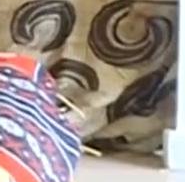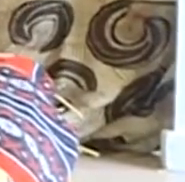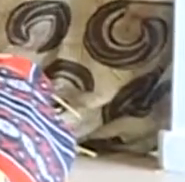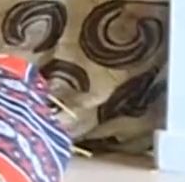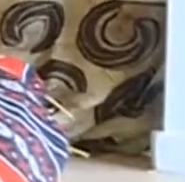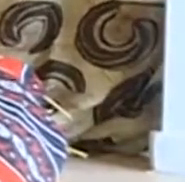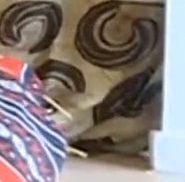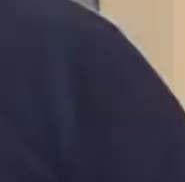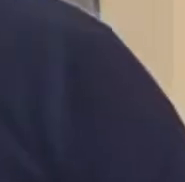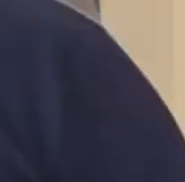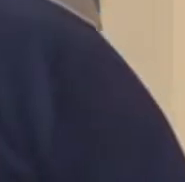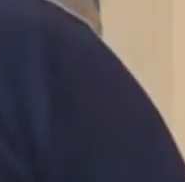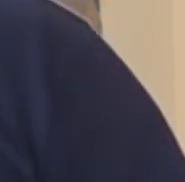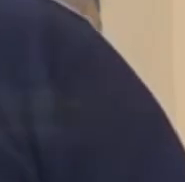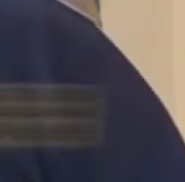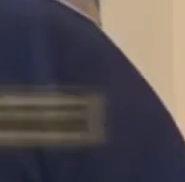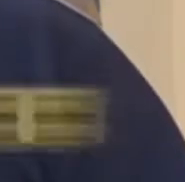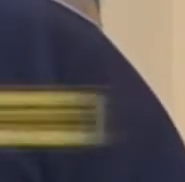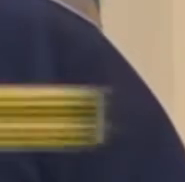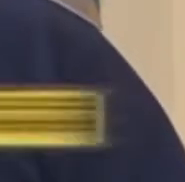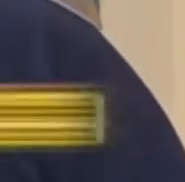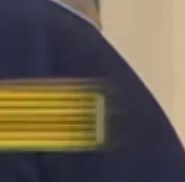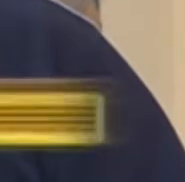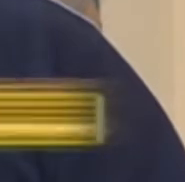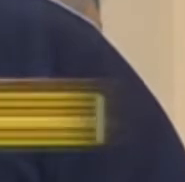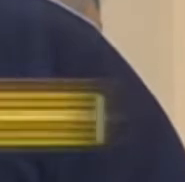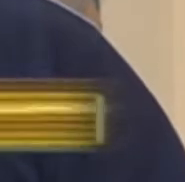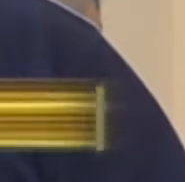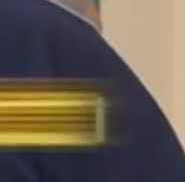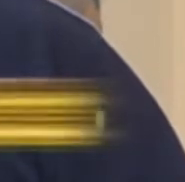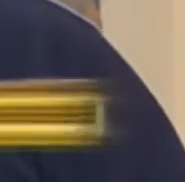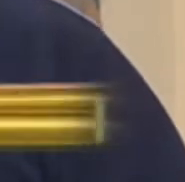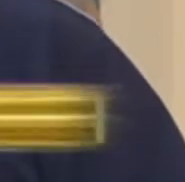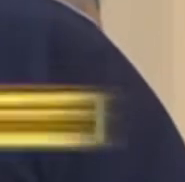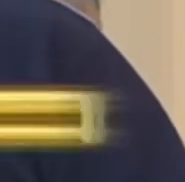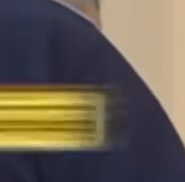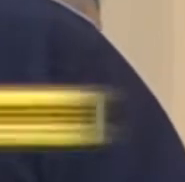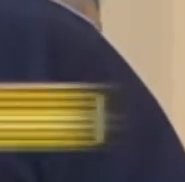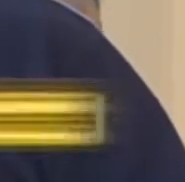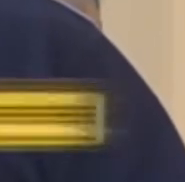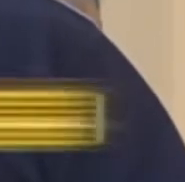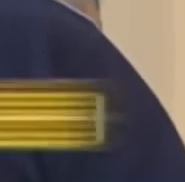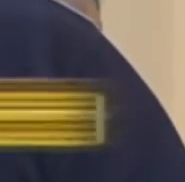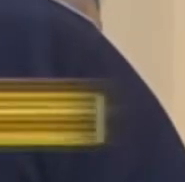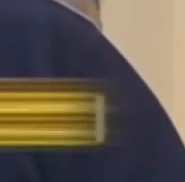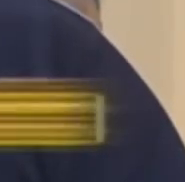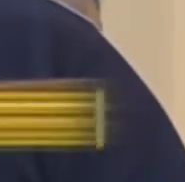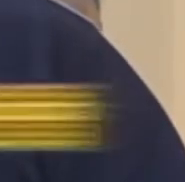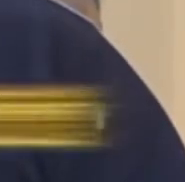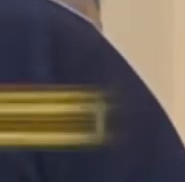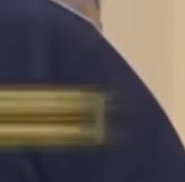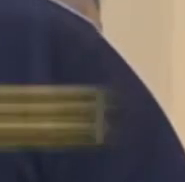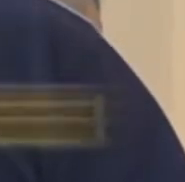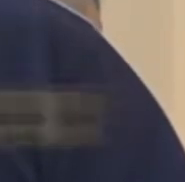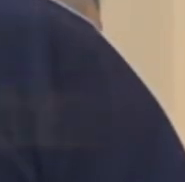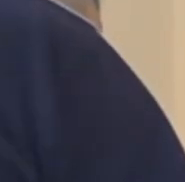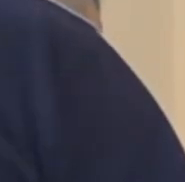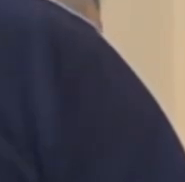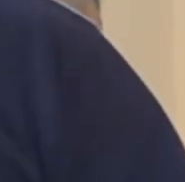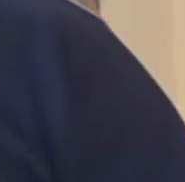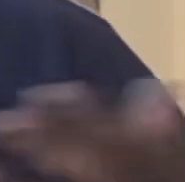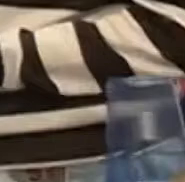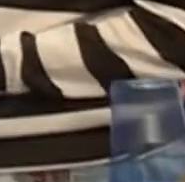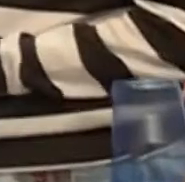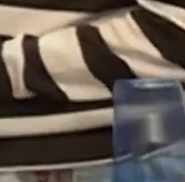Asante. You guys have made the Kenyan arts into be what it is today. You've always been